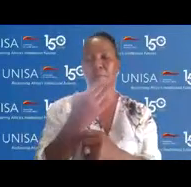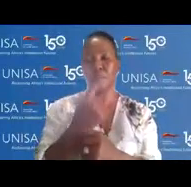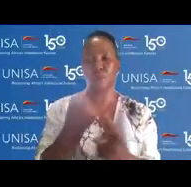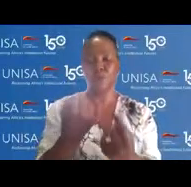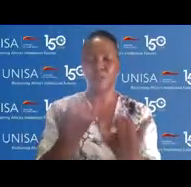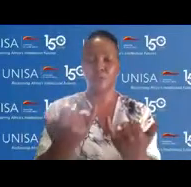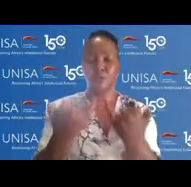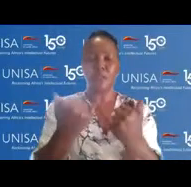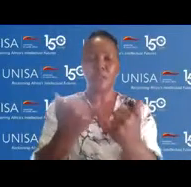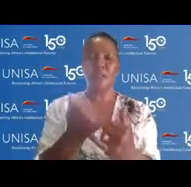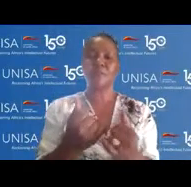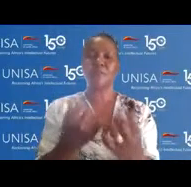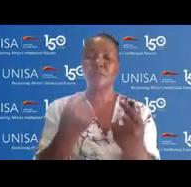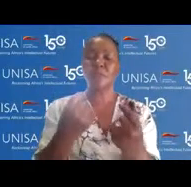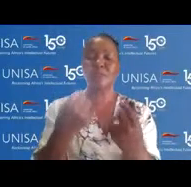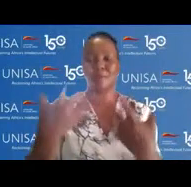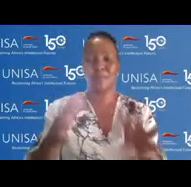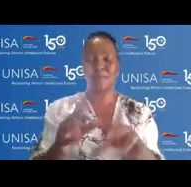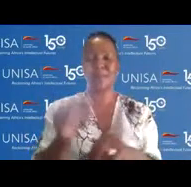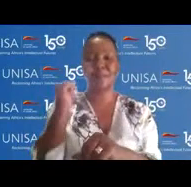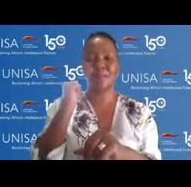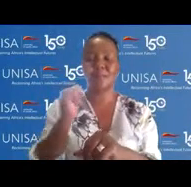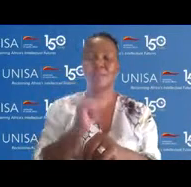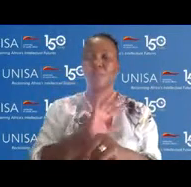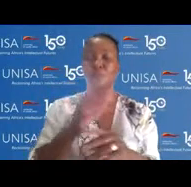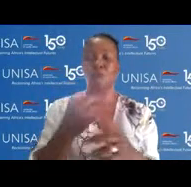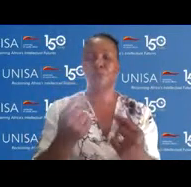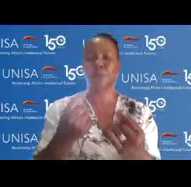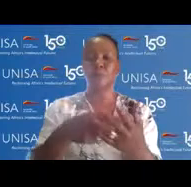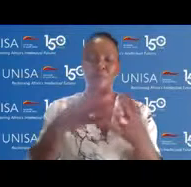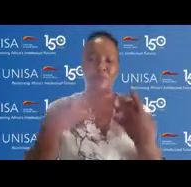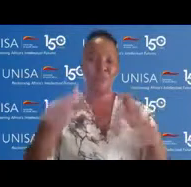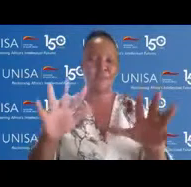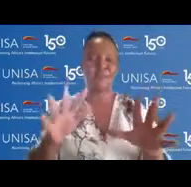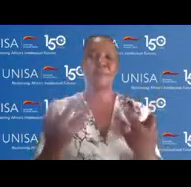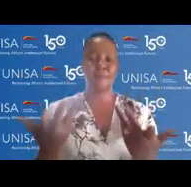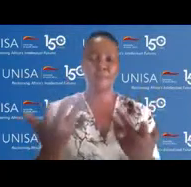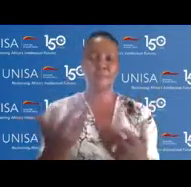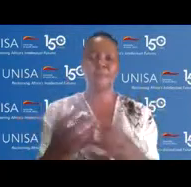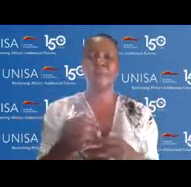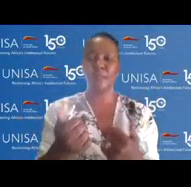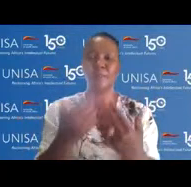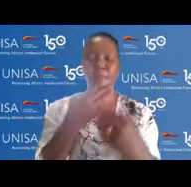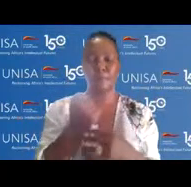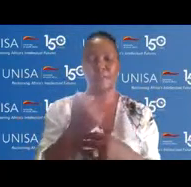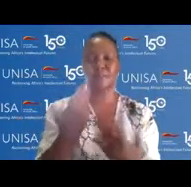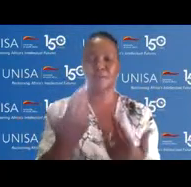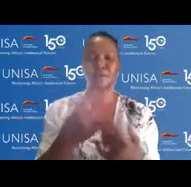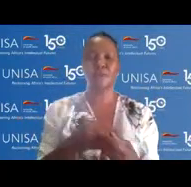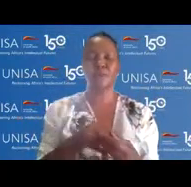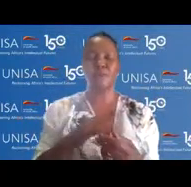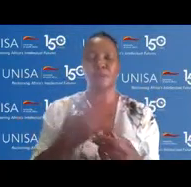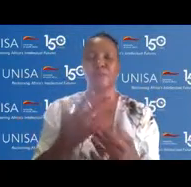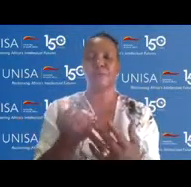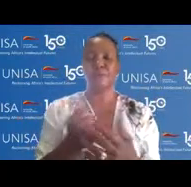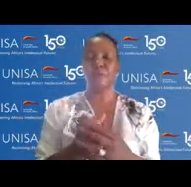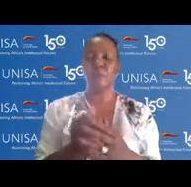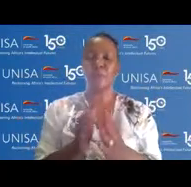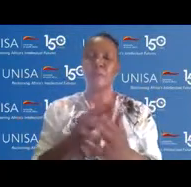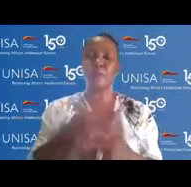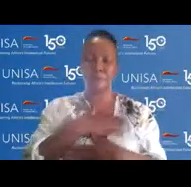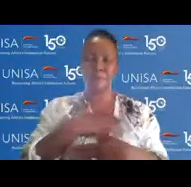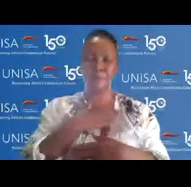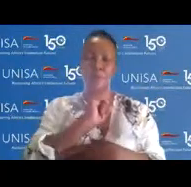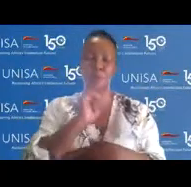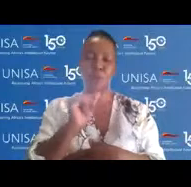done it yesterday, then it's fine. You've done it, tick, done. All right, so please, yes, we really do appreciate your feedback on